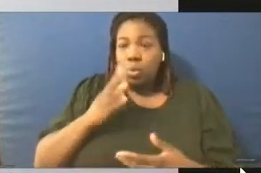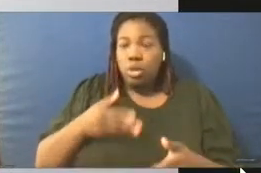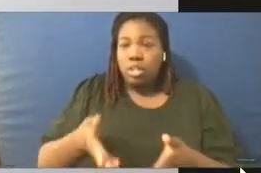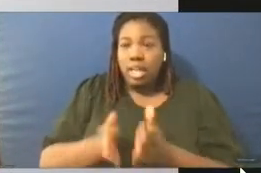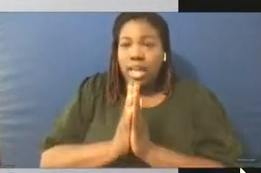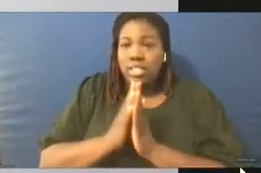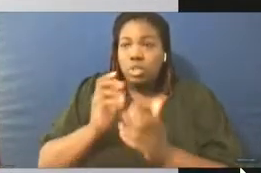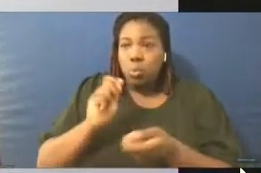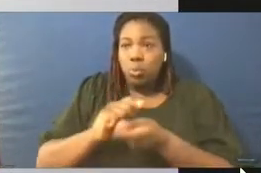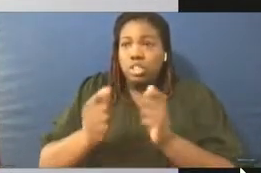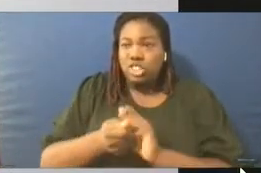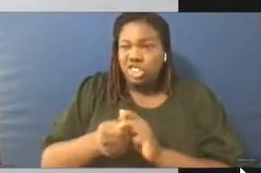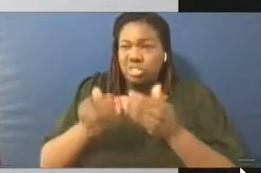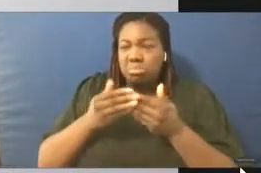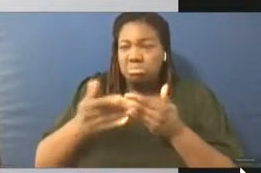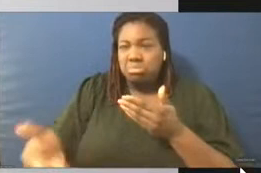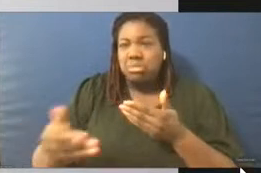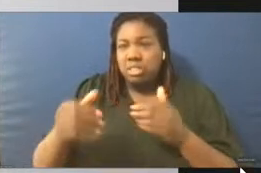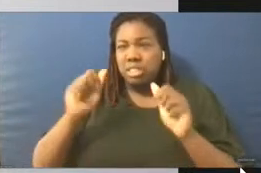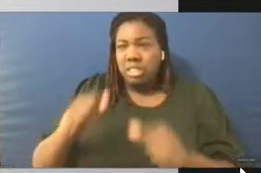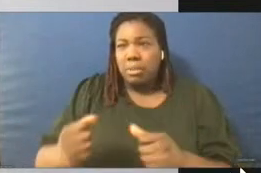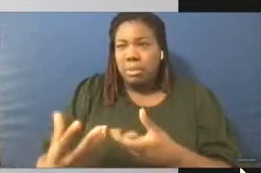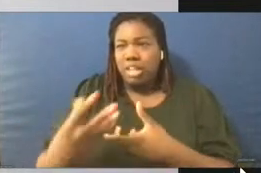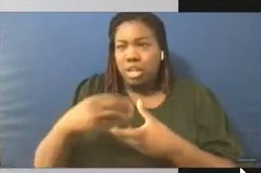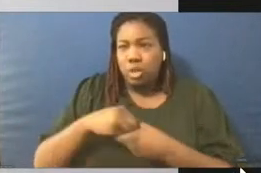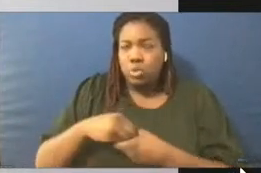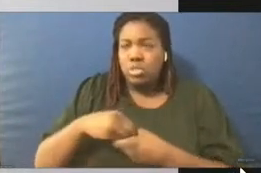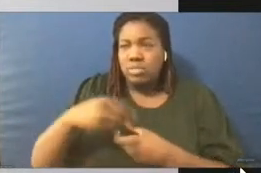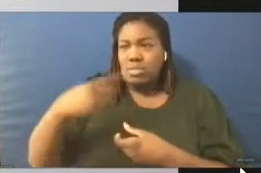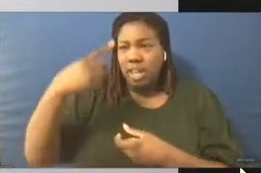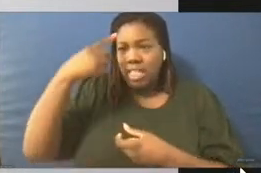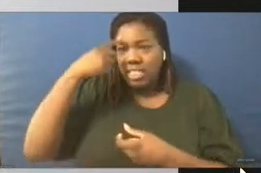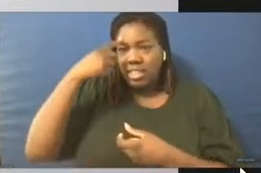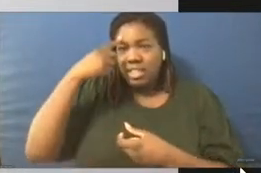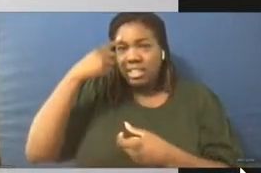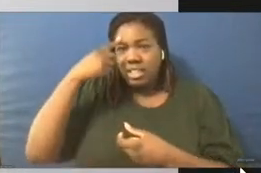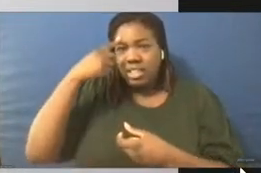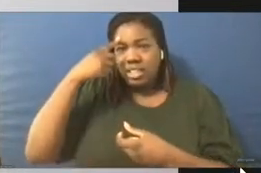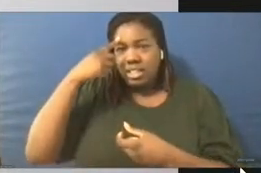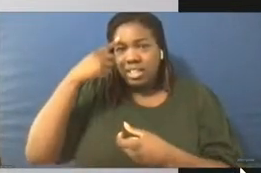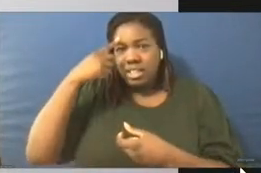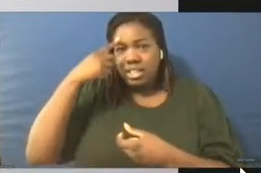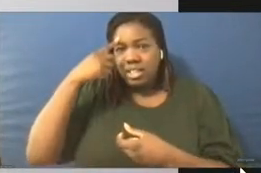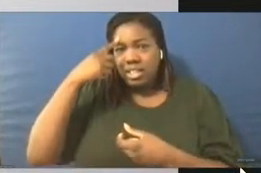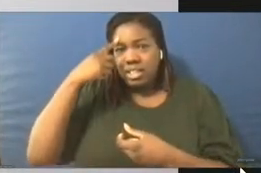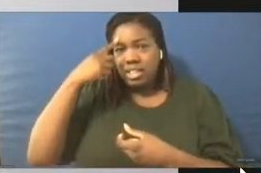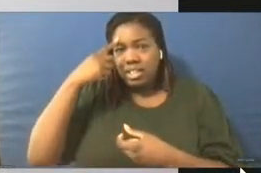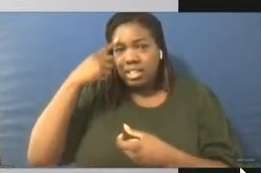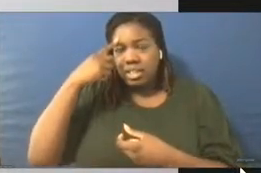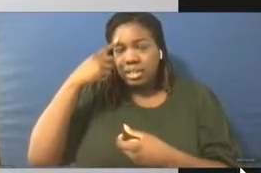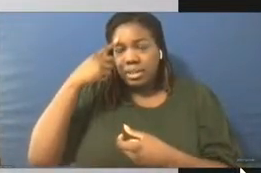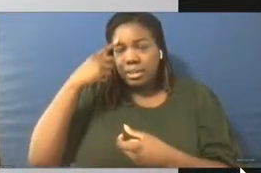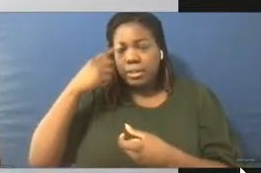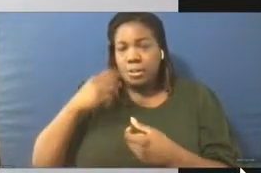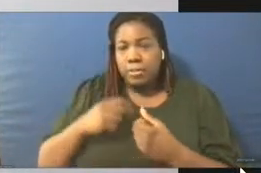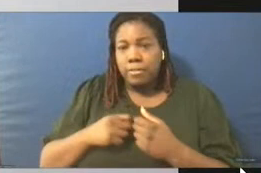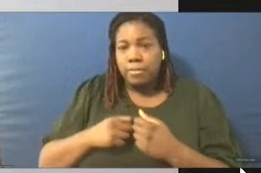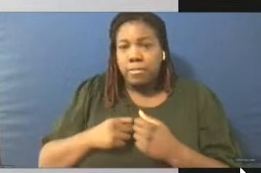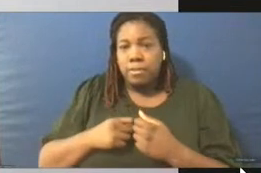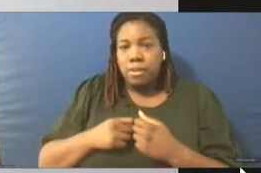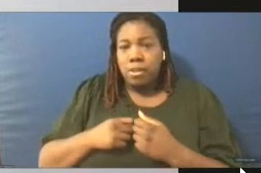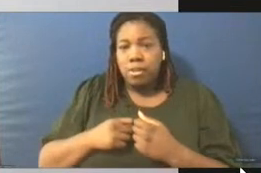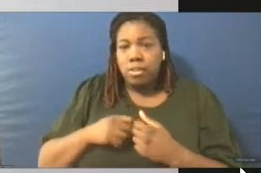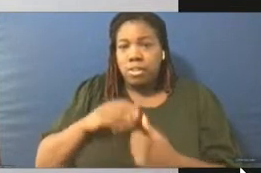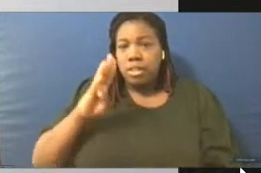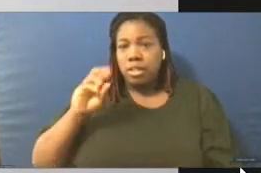and move forward so we can just be more inclusive. I think it lays right in line where Bobby Watts